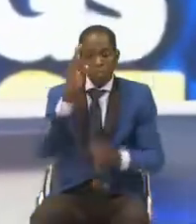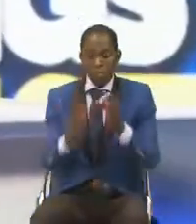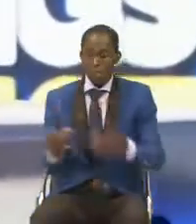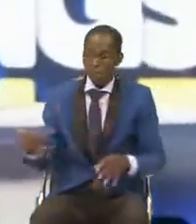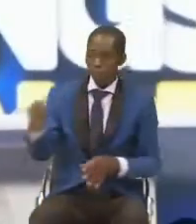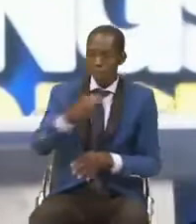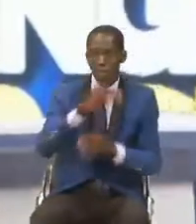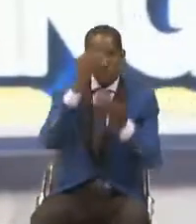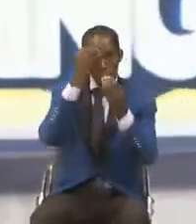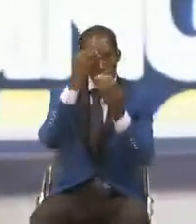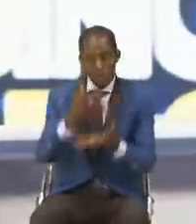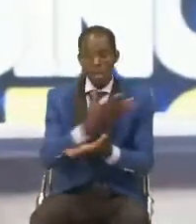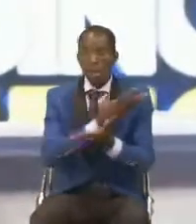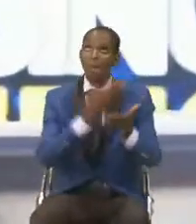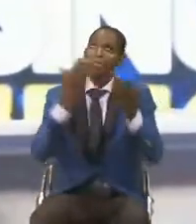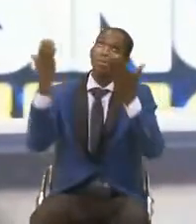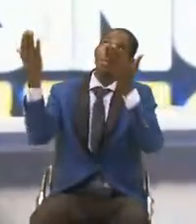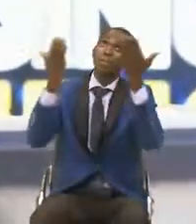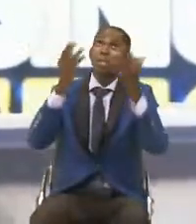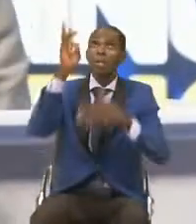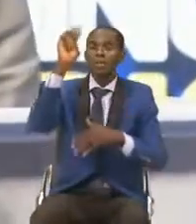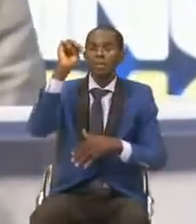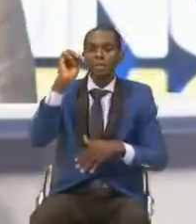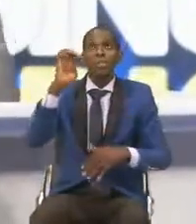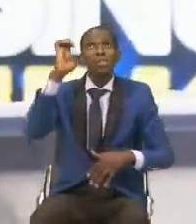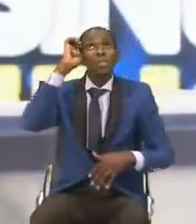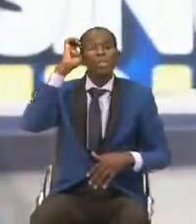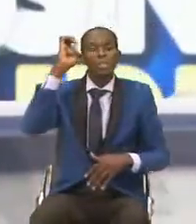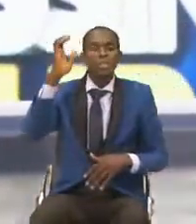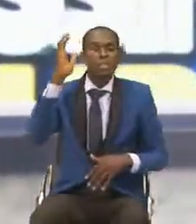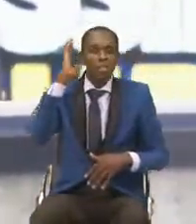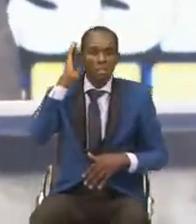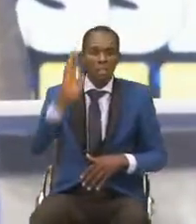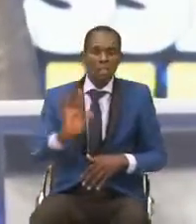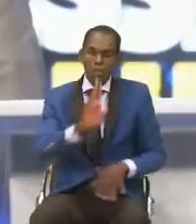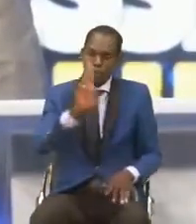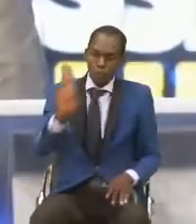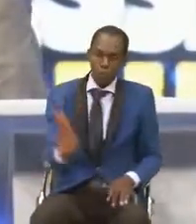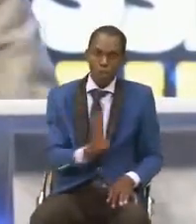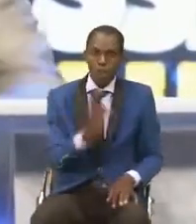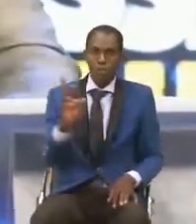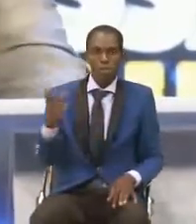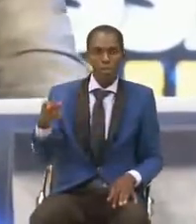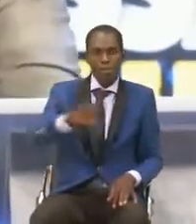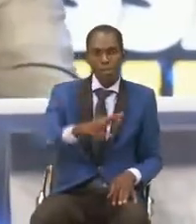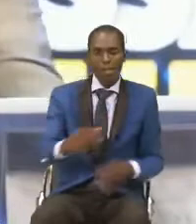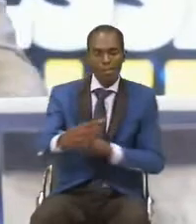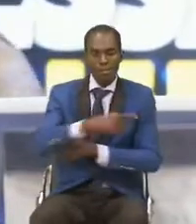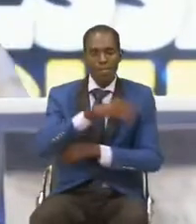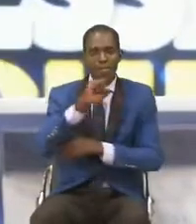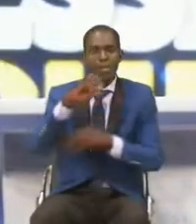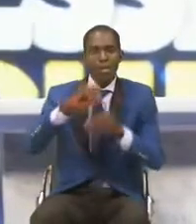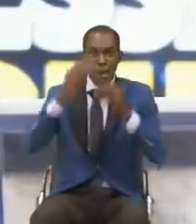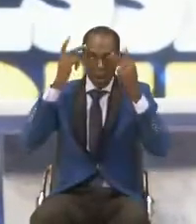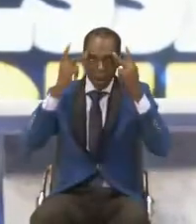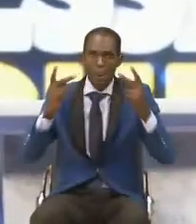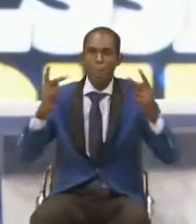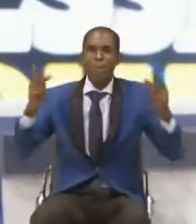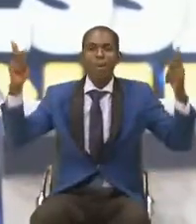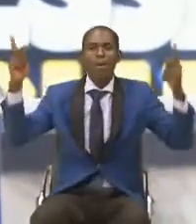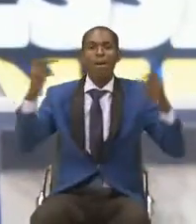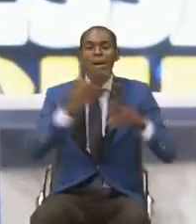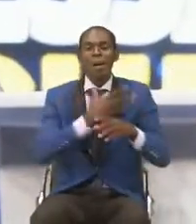they obey, you see that? If they obey and serve him, they shall spend